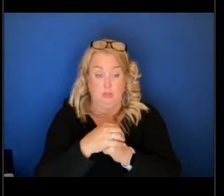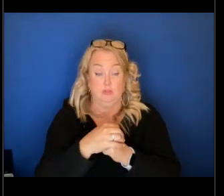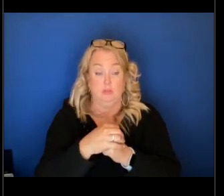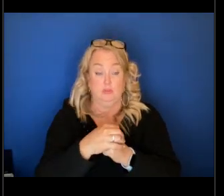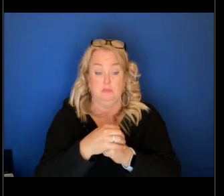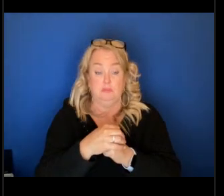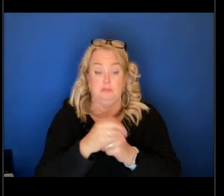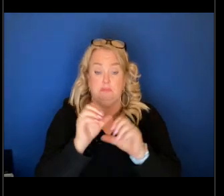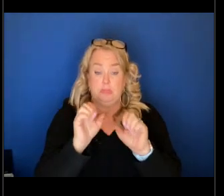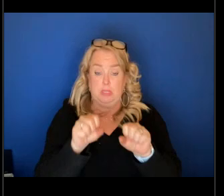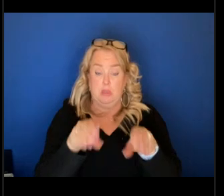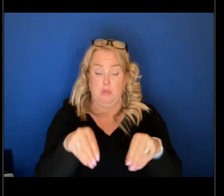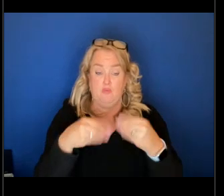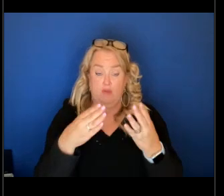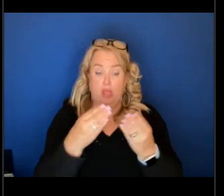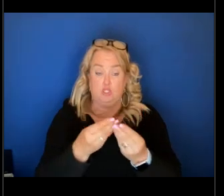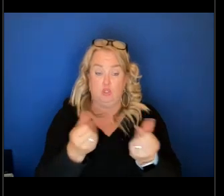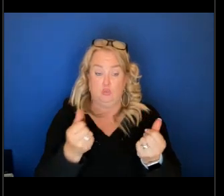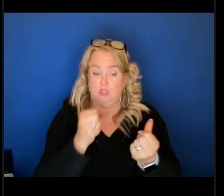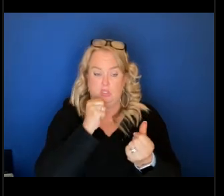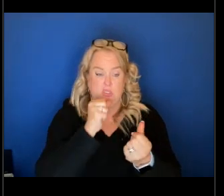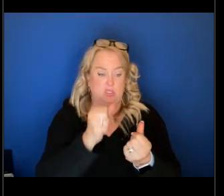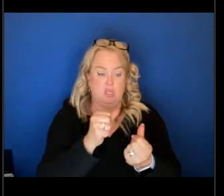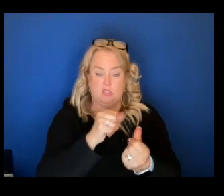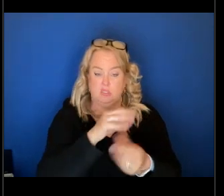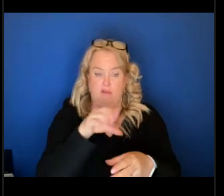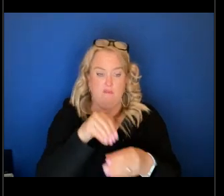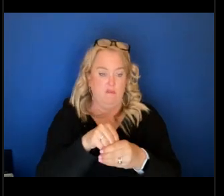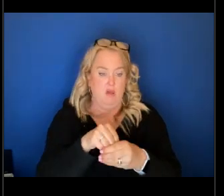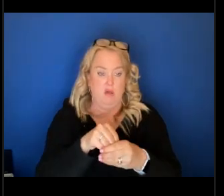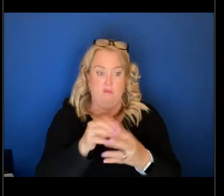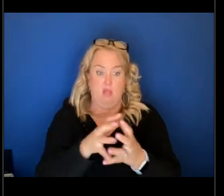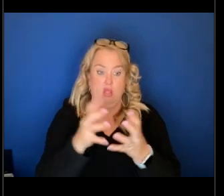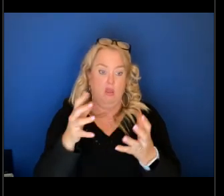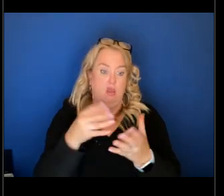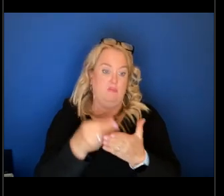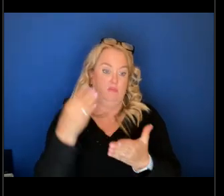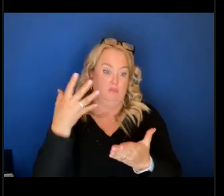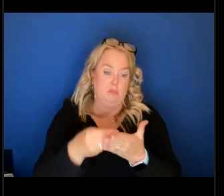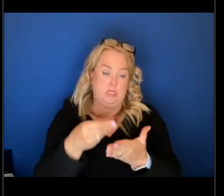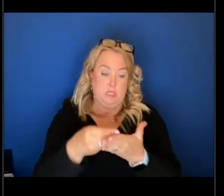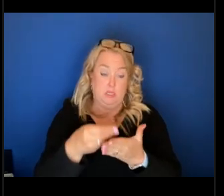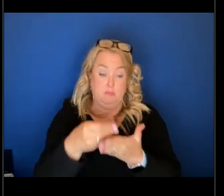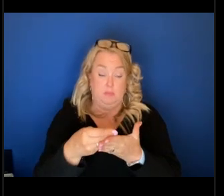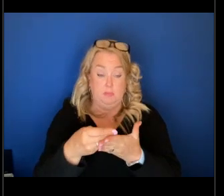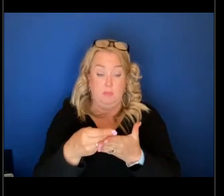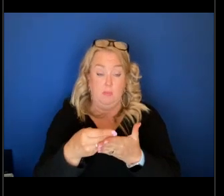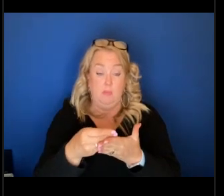a solution that doesn't involve extensive plumbing changes.